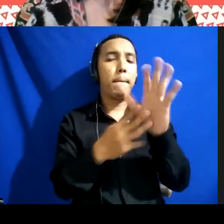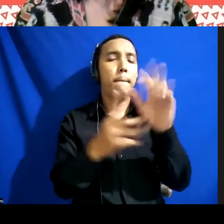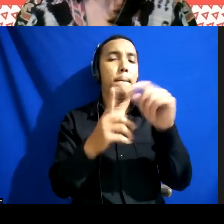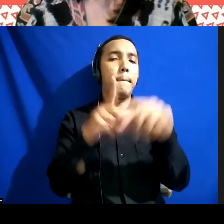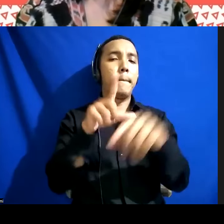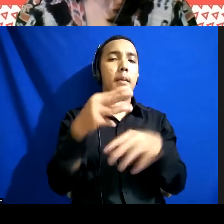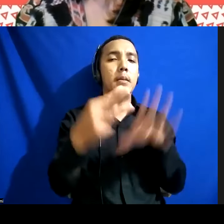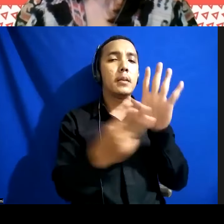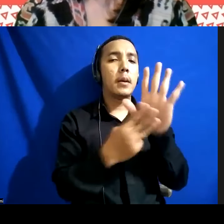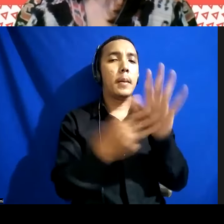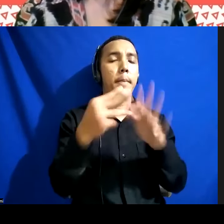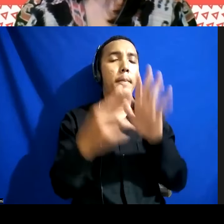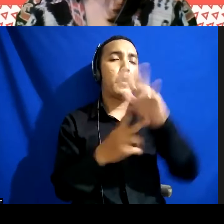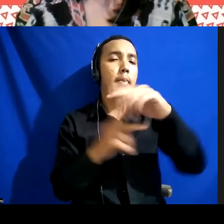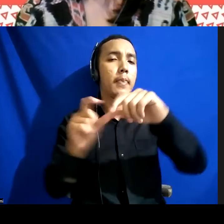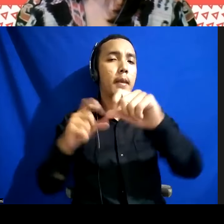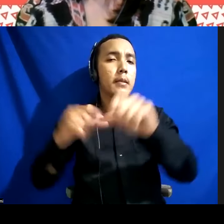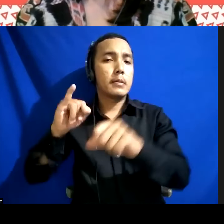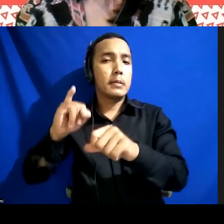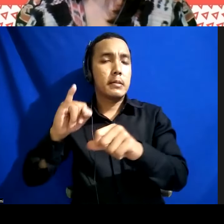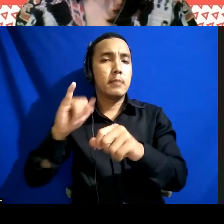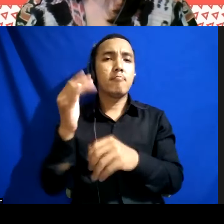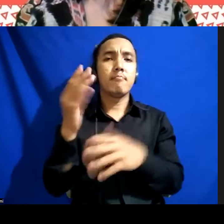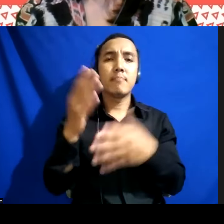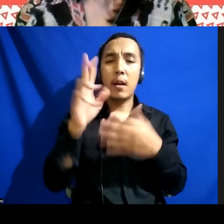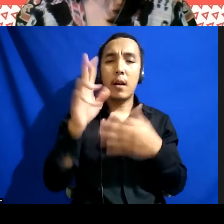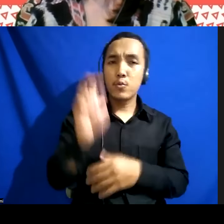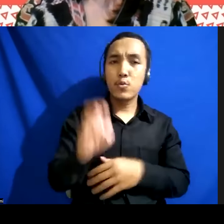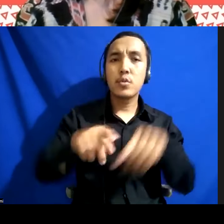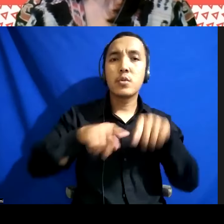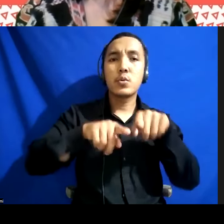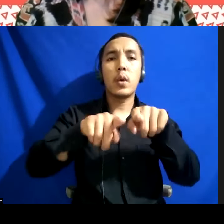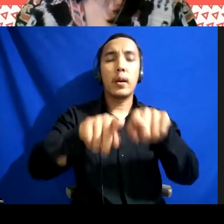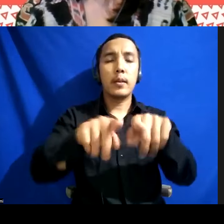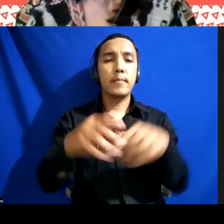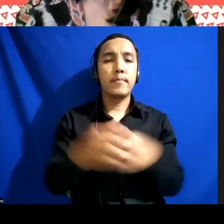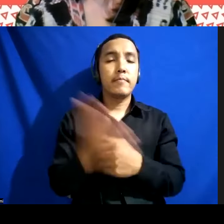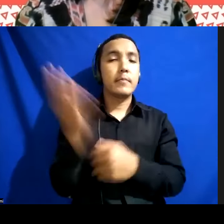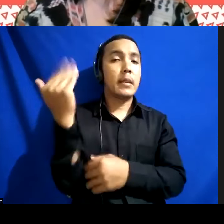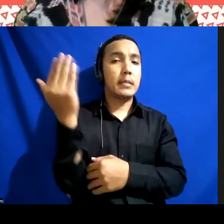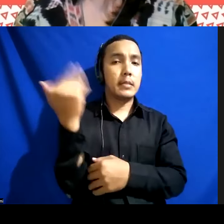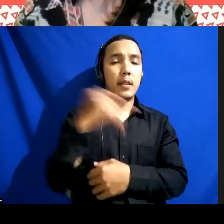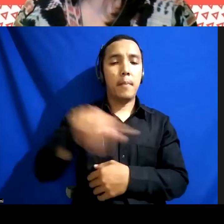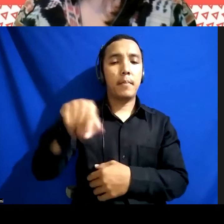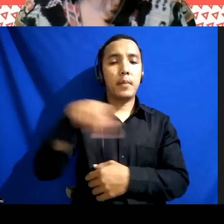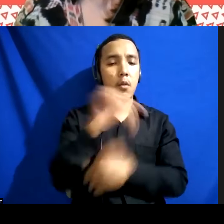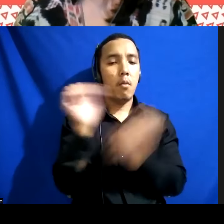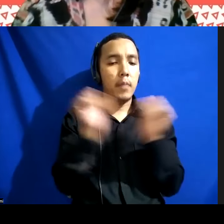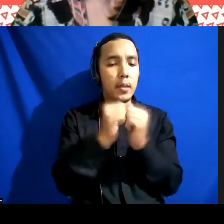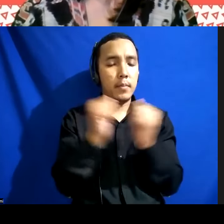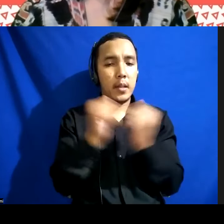aligned with a greater inclusive vision, because we are committed to